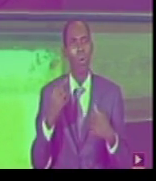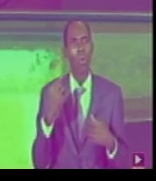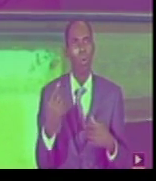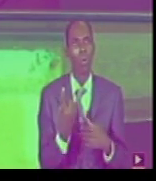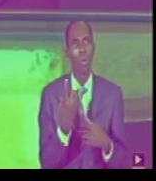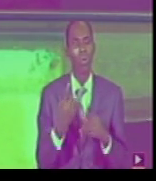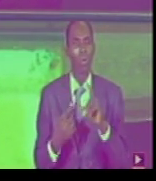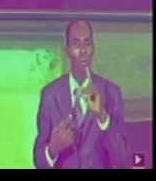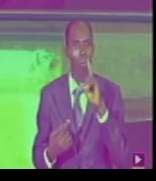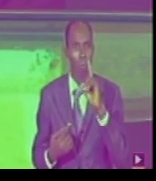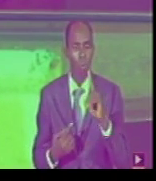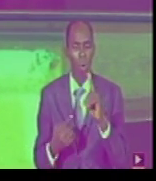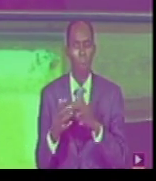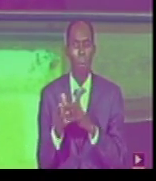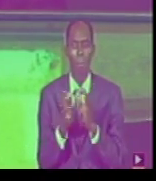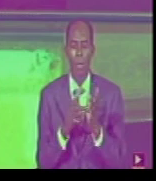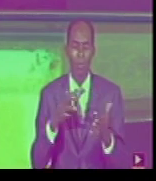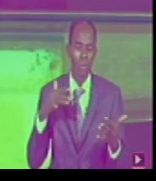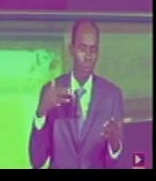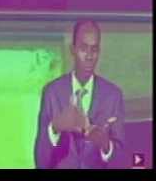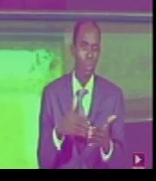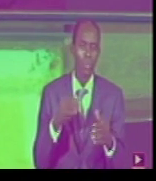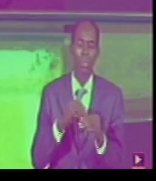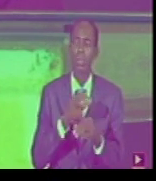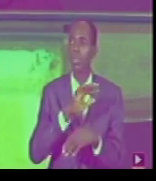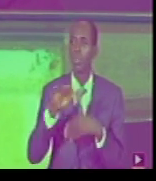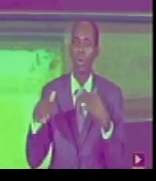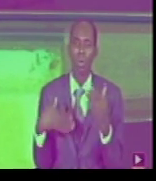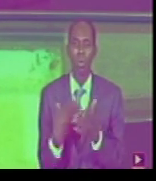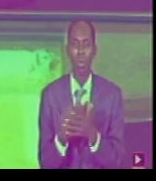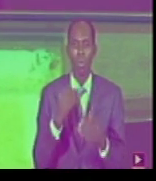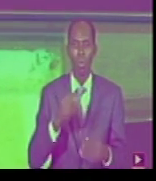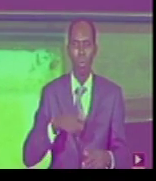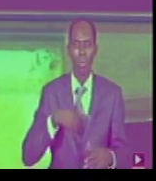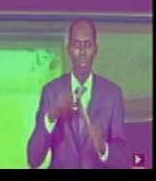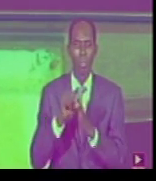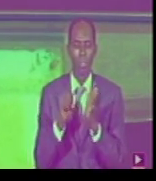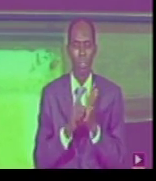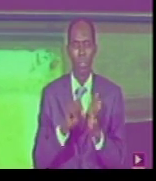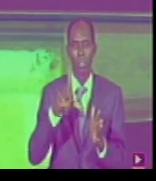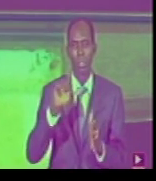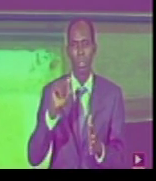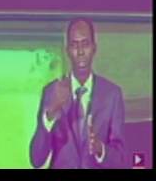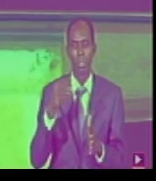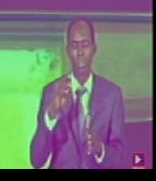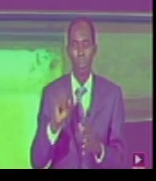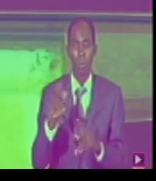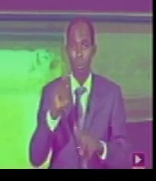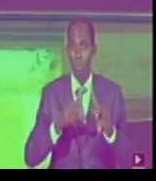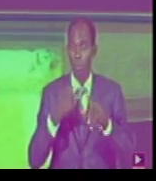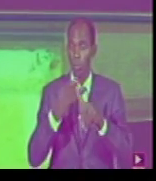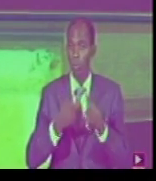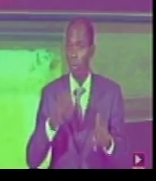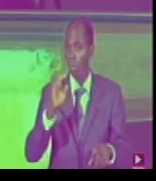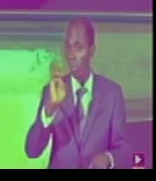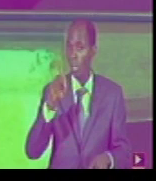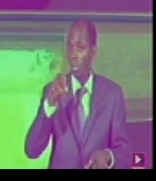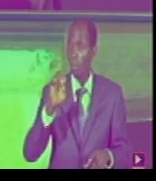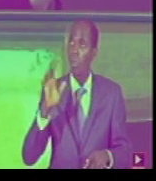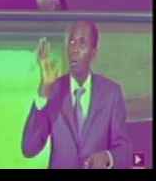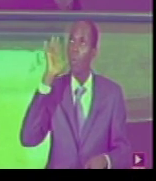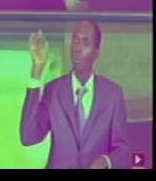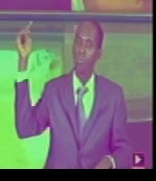study in Lagos State. And people from Ekpe, they will come Monday night.